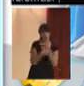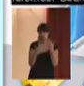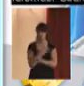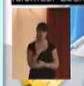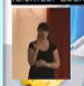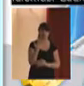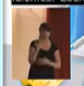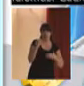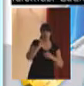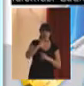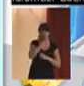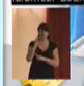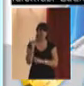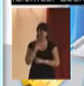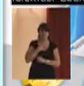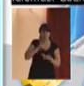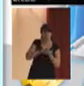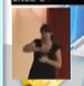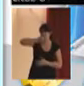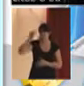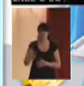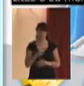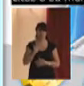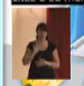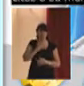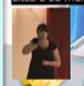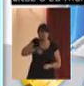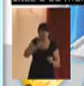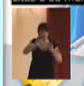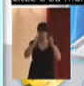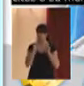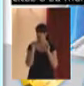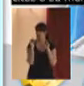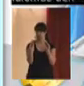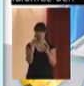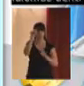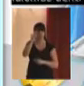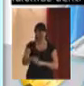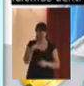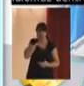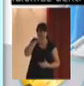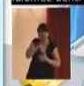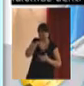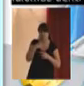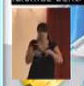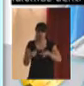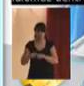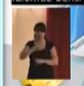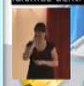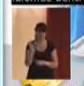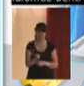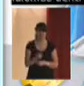languages, multilingual accounts that they use the writing as they wish. There may be different languages within the same